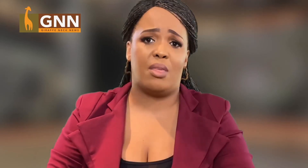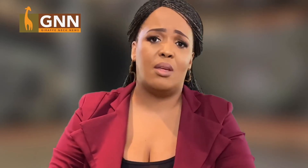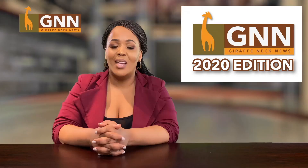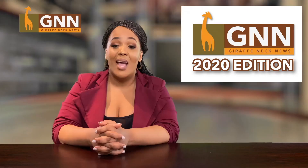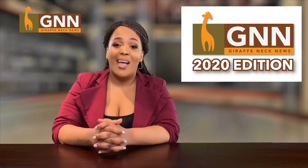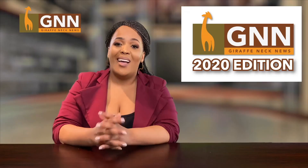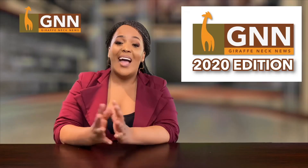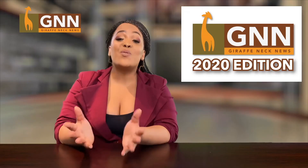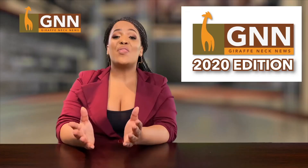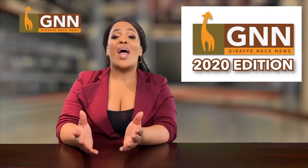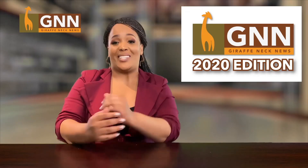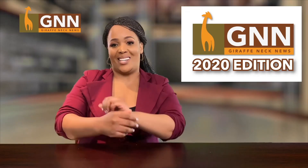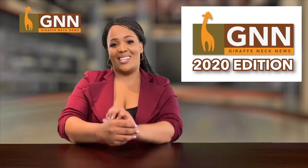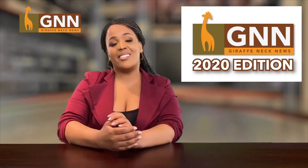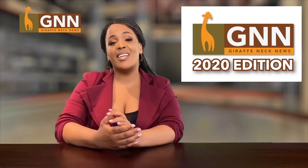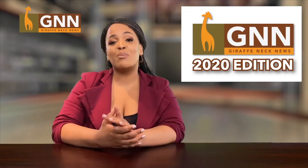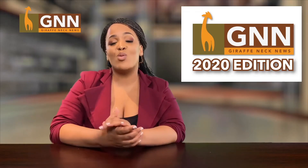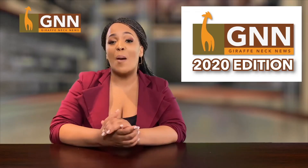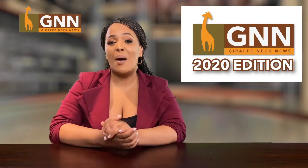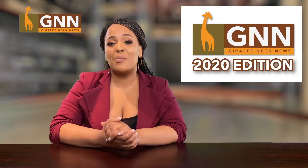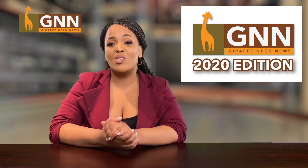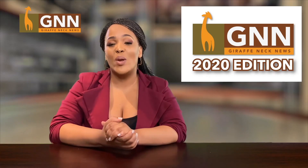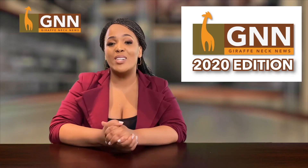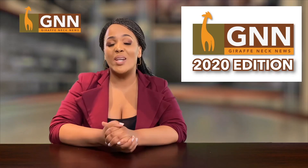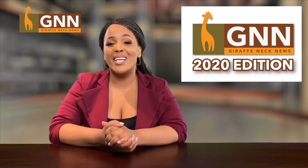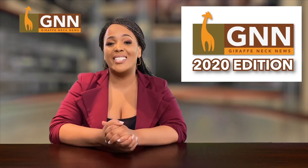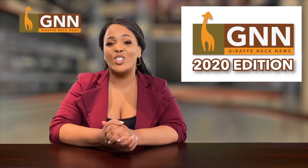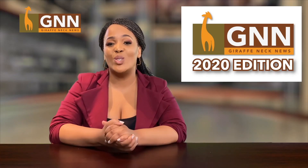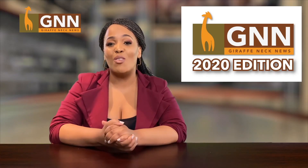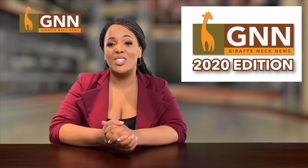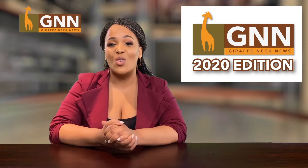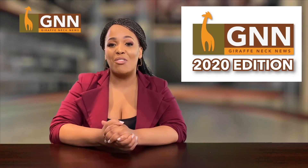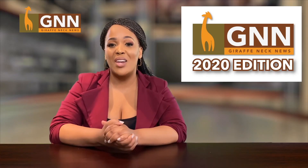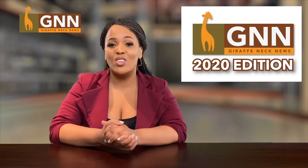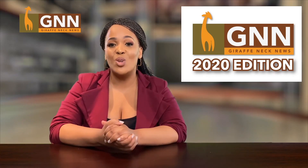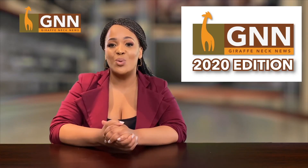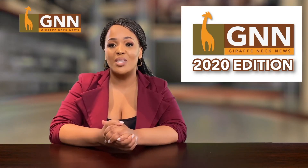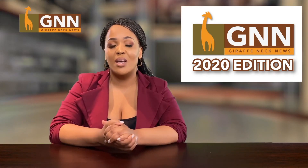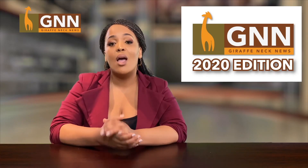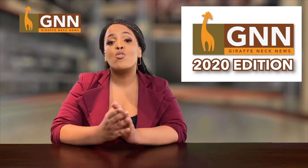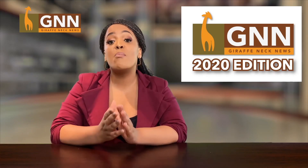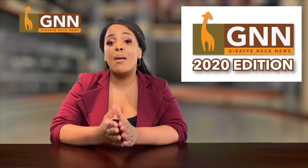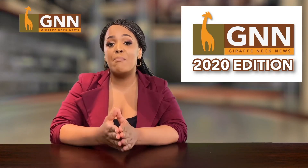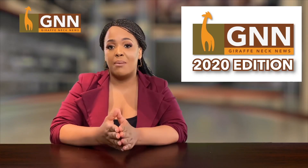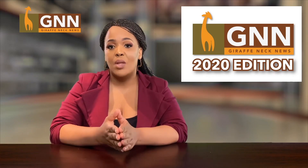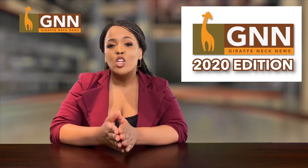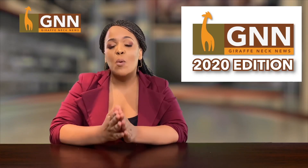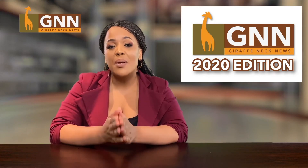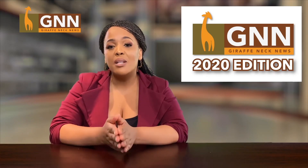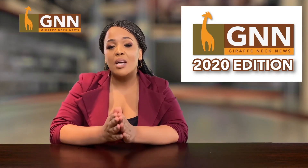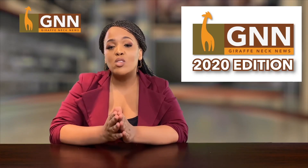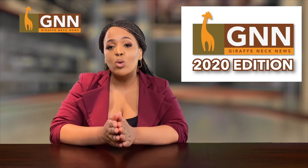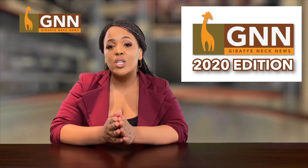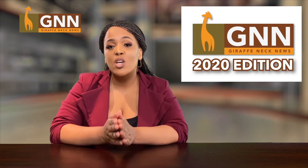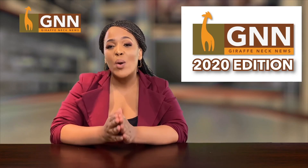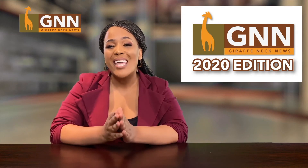path. And with that, it's time to wrap up this 2020 edition of Giraffe Neck News. Remember, to